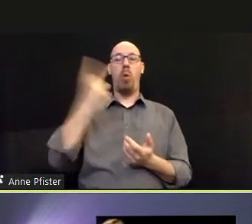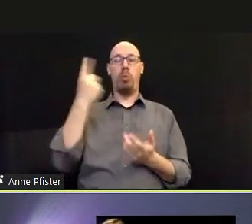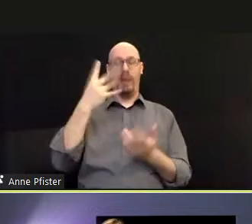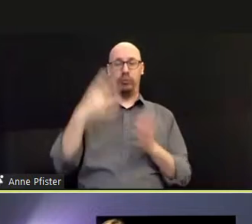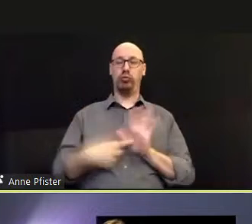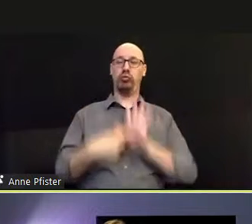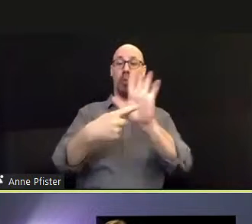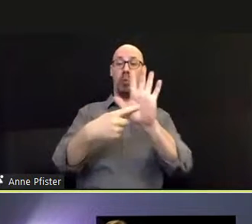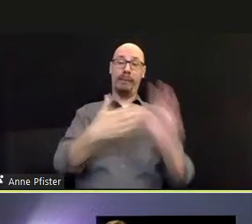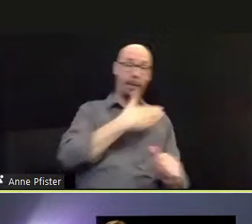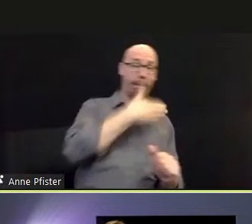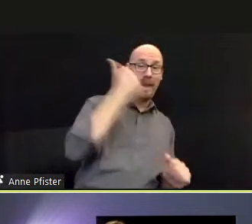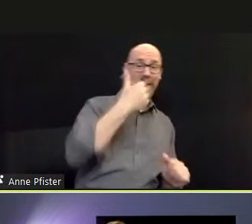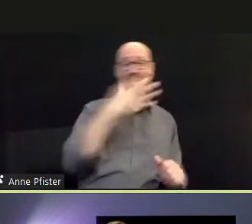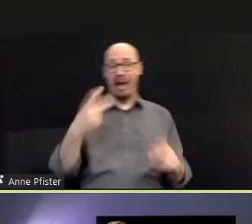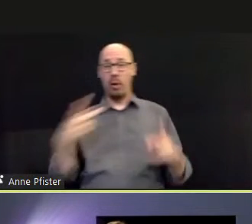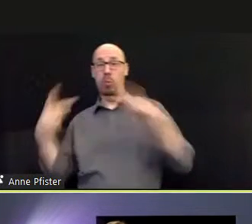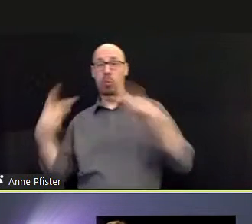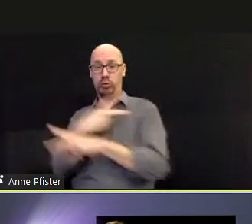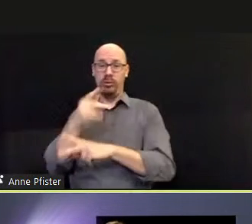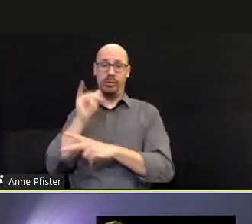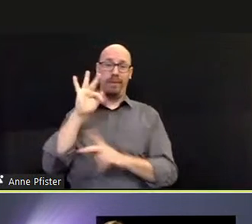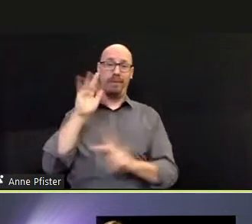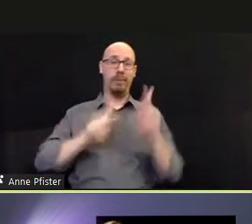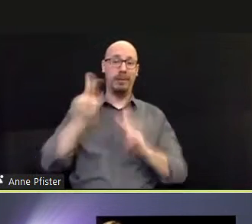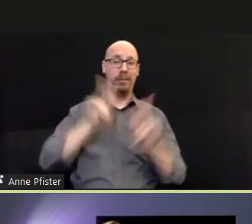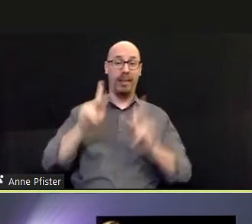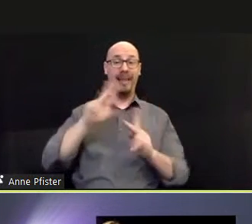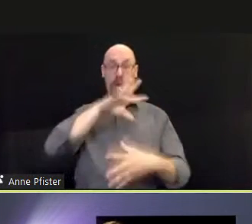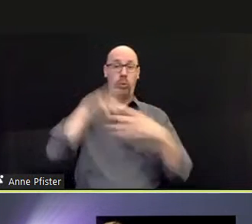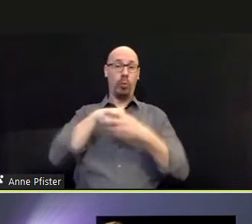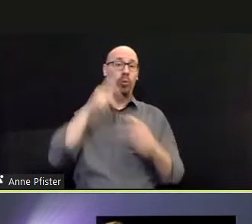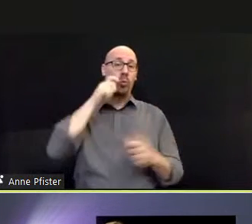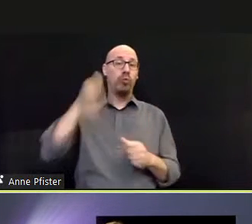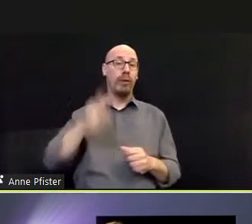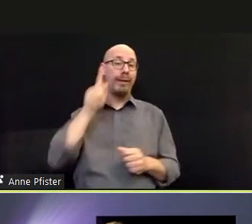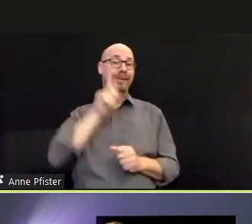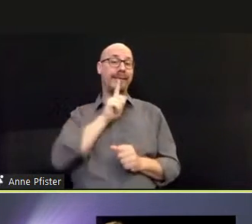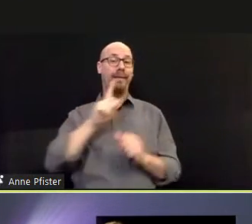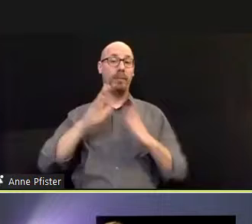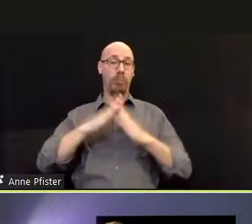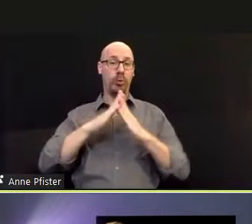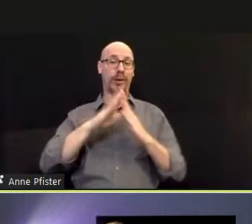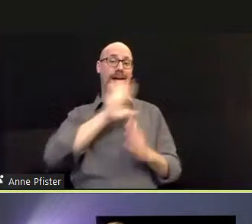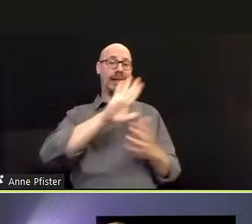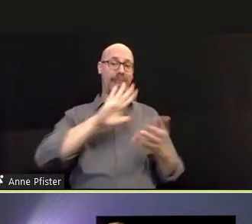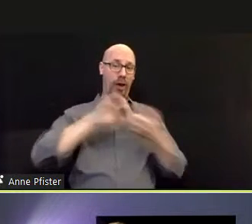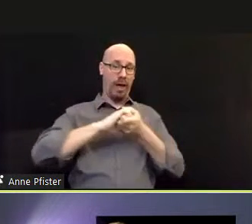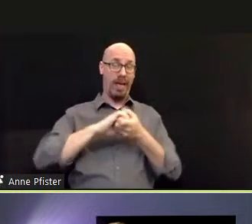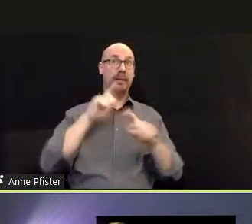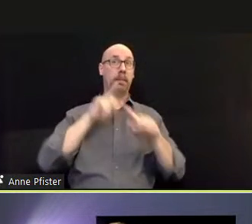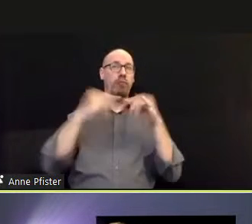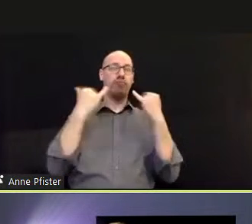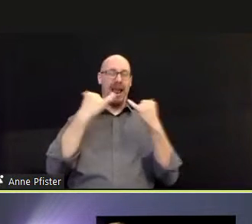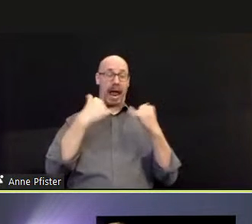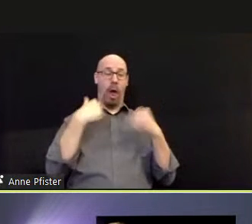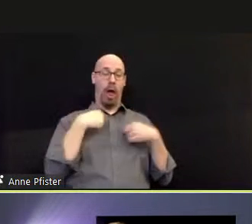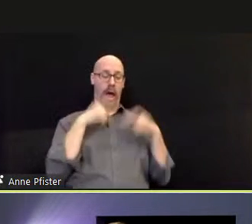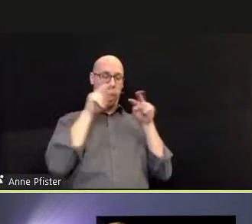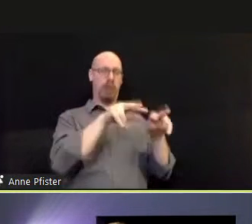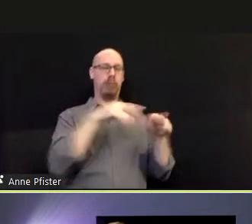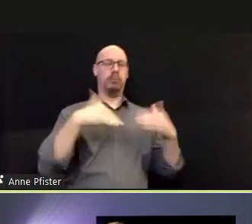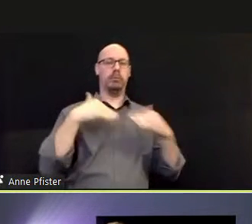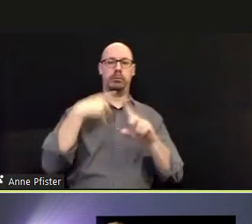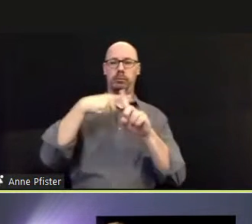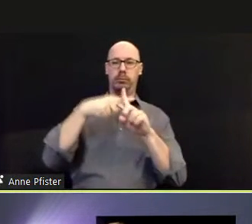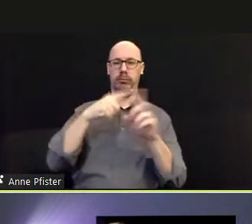and communities, including the Ukrainian deaf community and its allies. But right now, I think mostly the best.